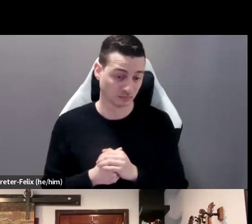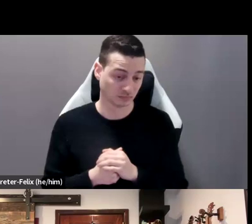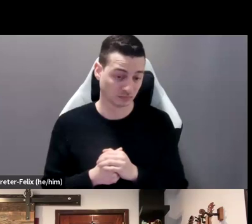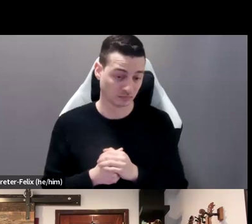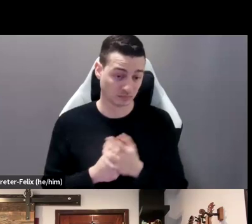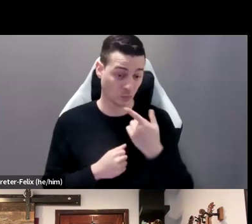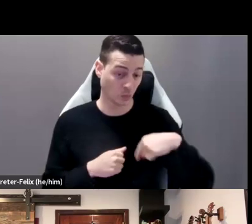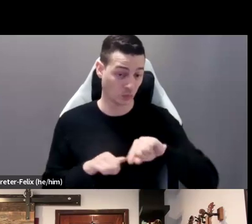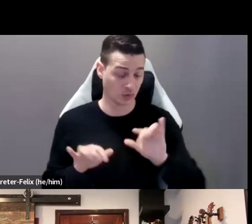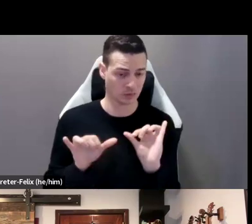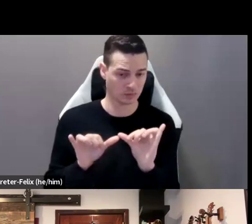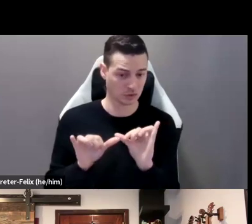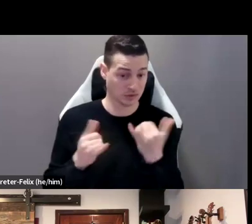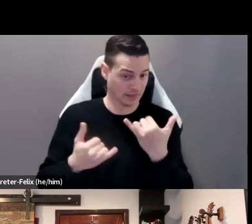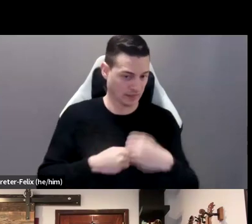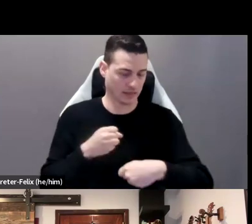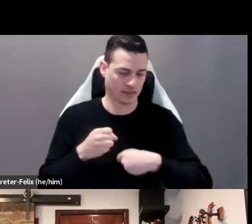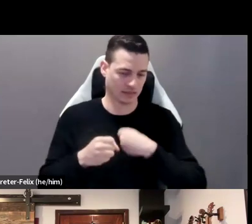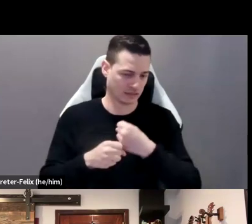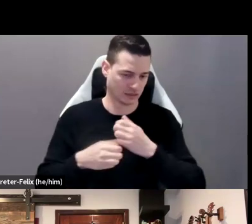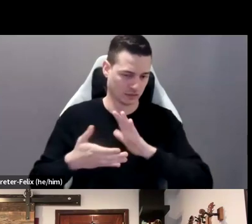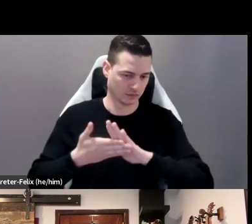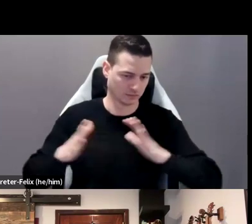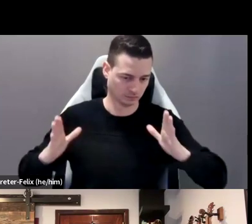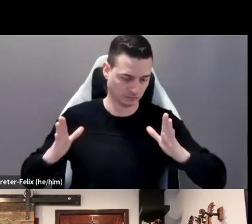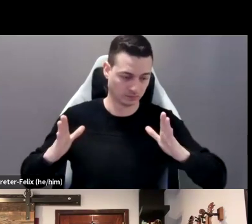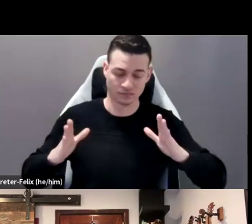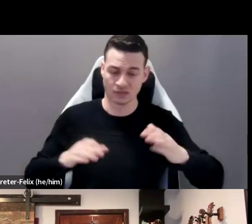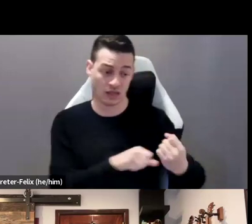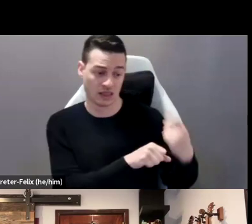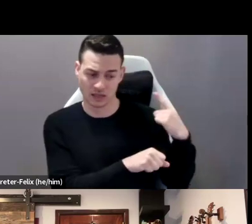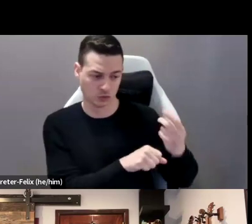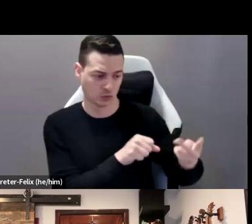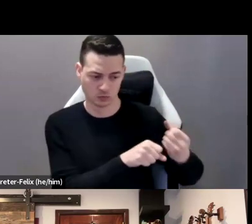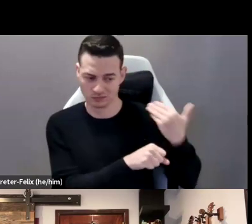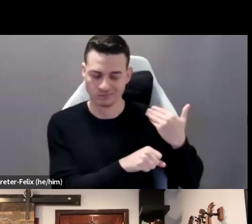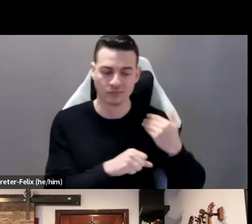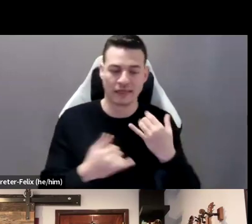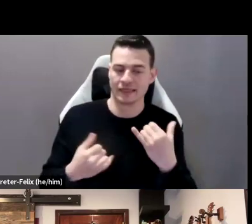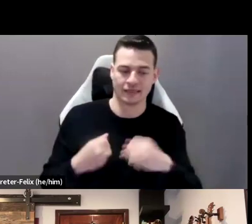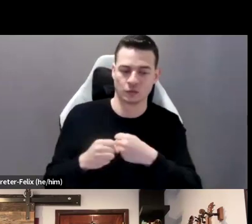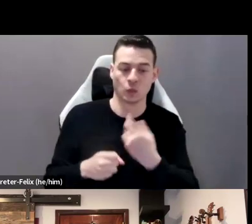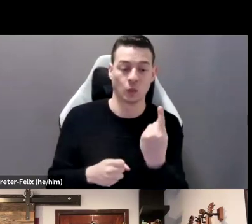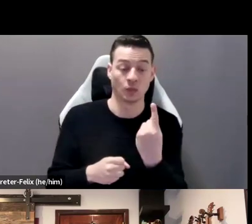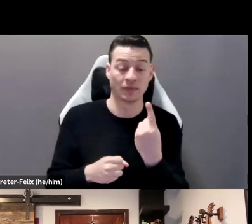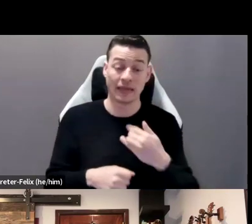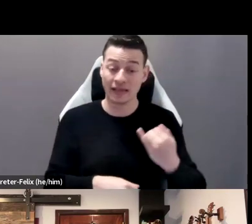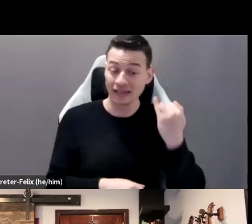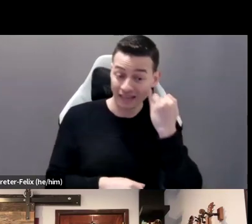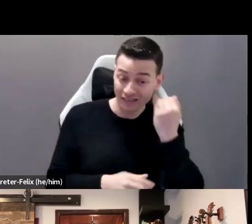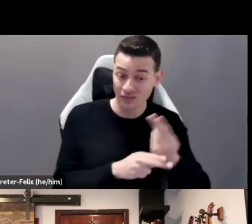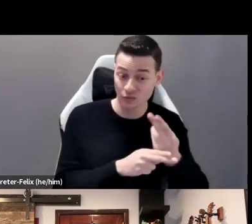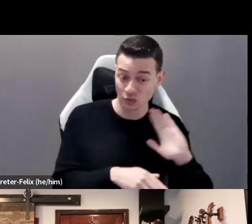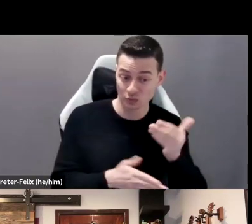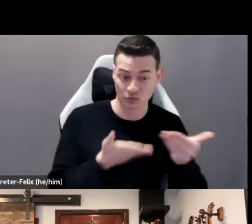most recent academic year. And then those who did only use the services 1 to 3 times within the most recent year.